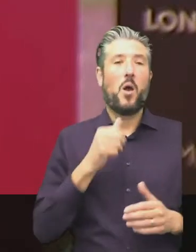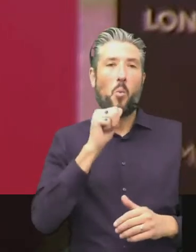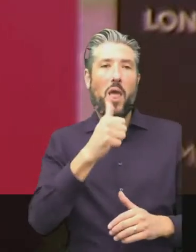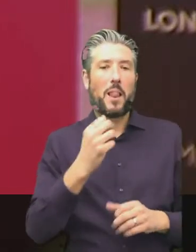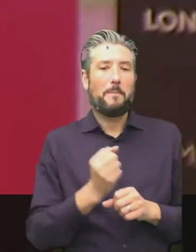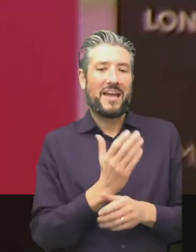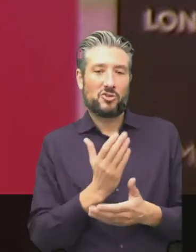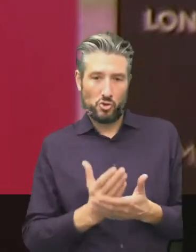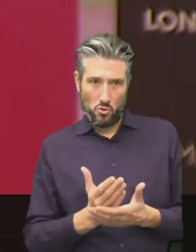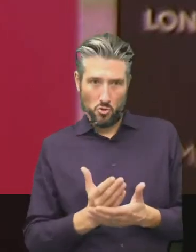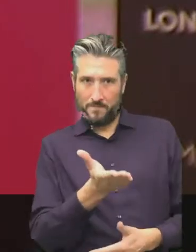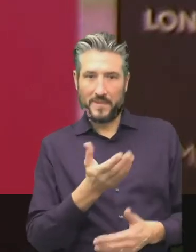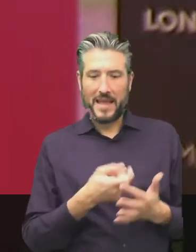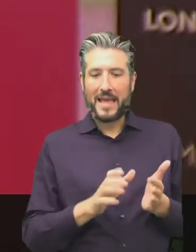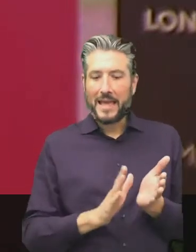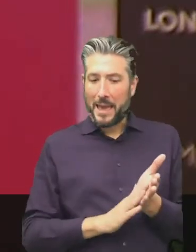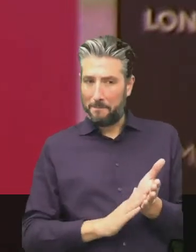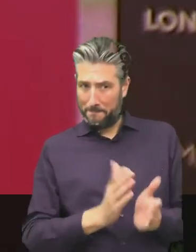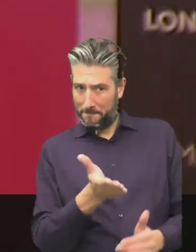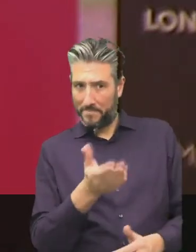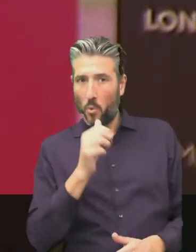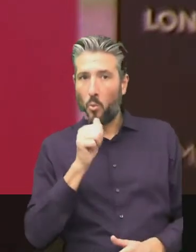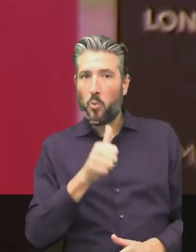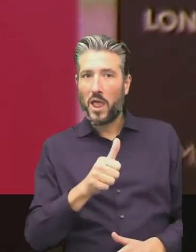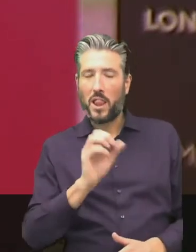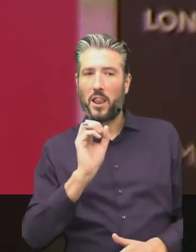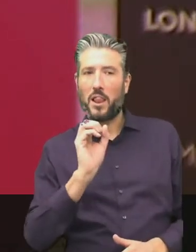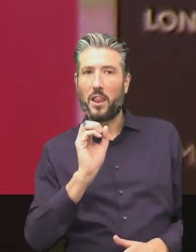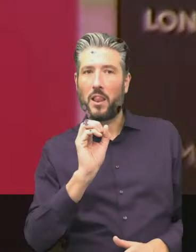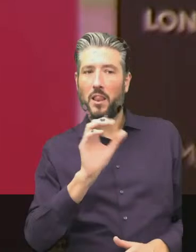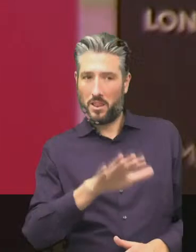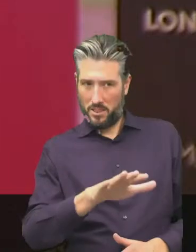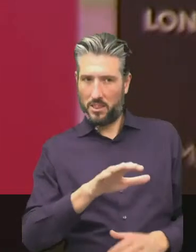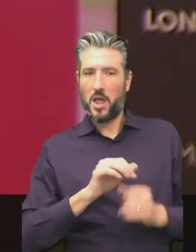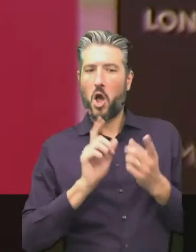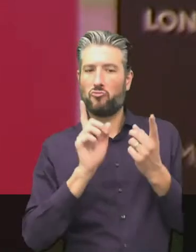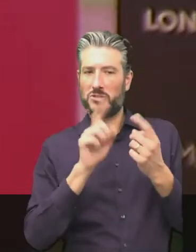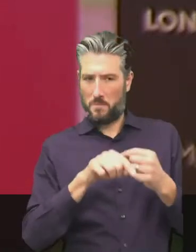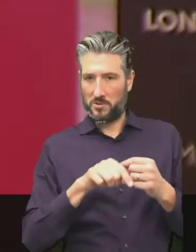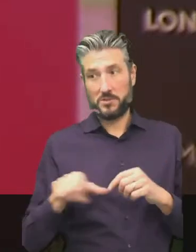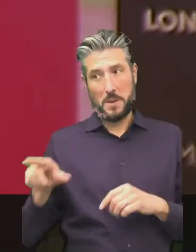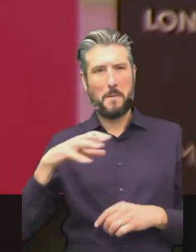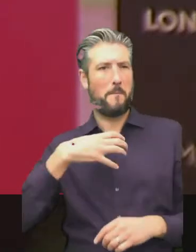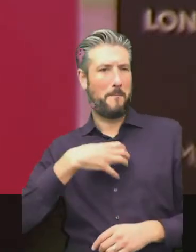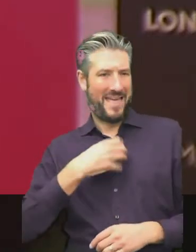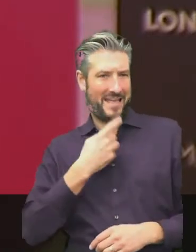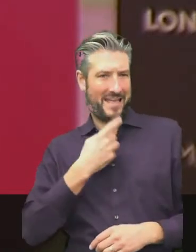that you get the response that came from Mr. Mayor